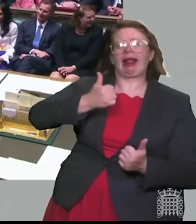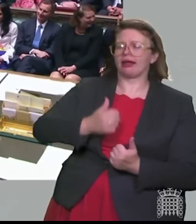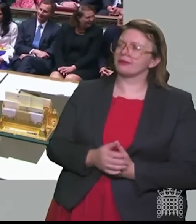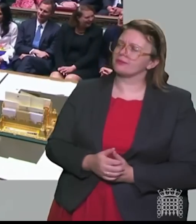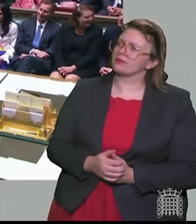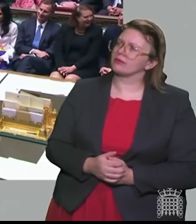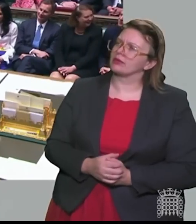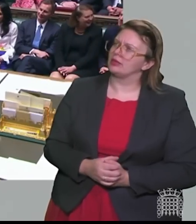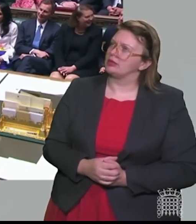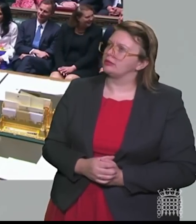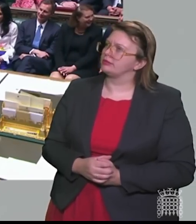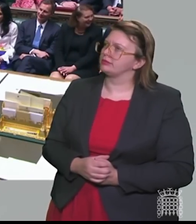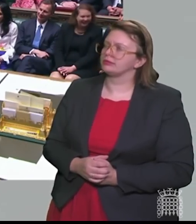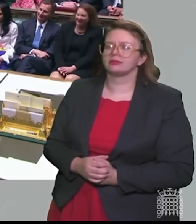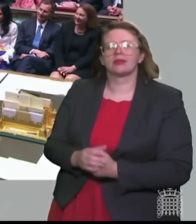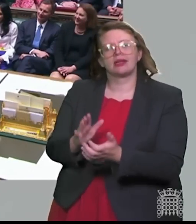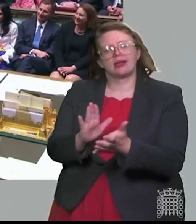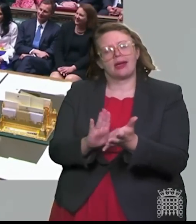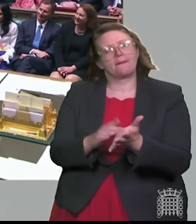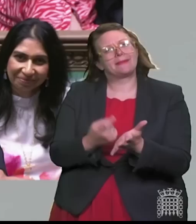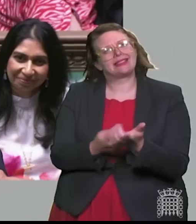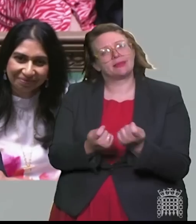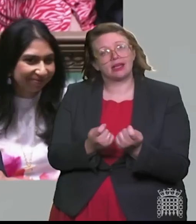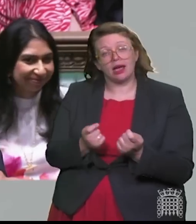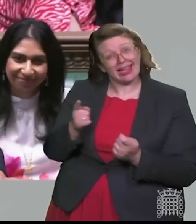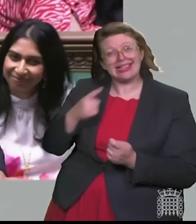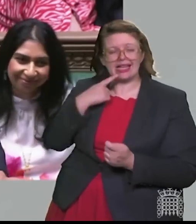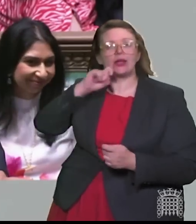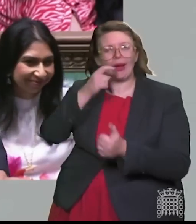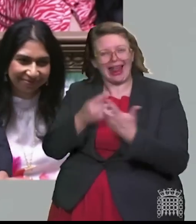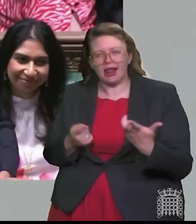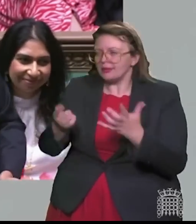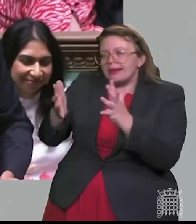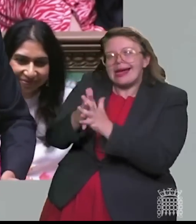Speaker, I think he said it 6 times, but I don't think we actually know how he's going to do any of these